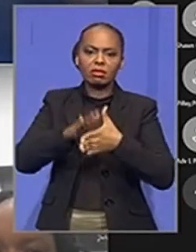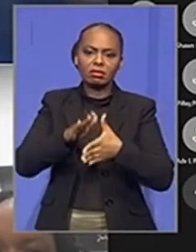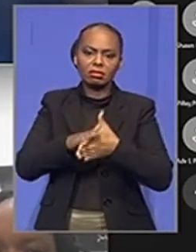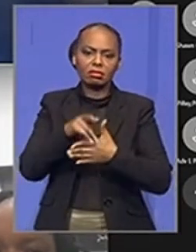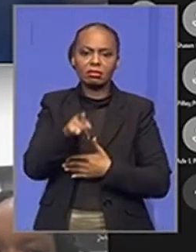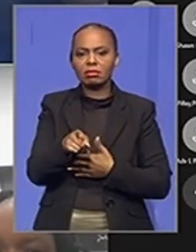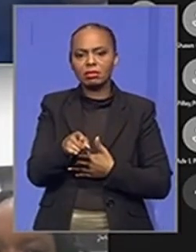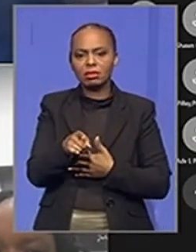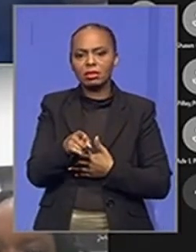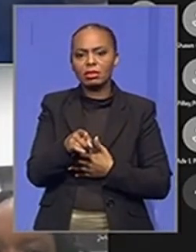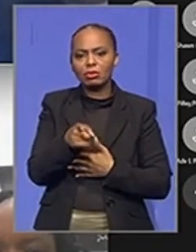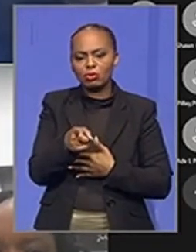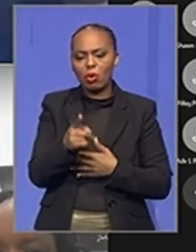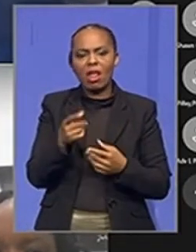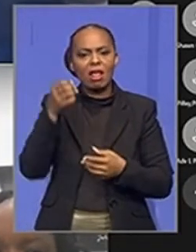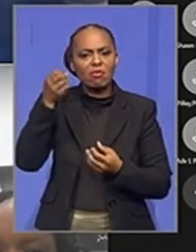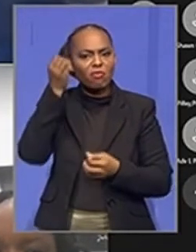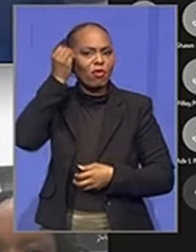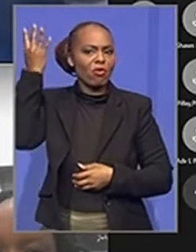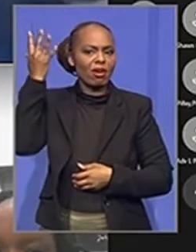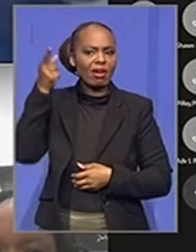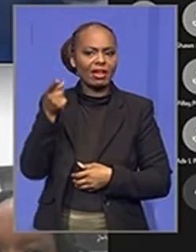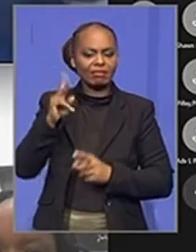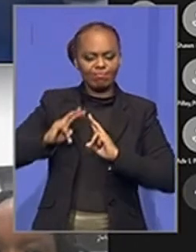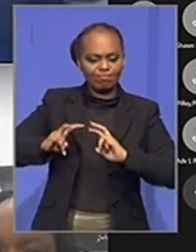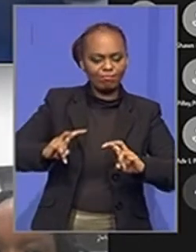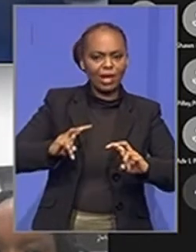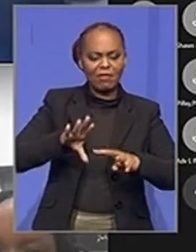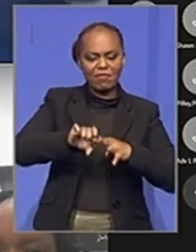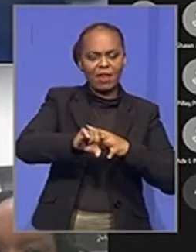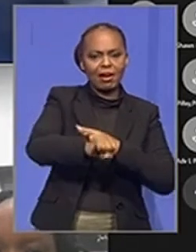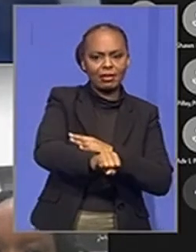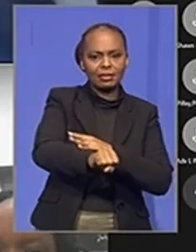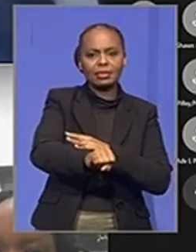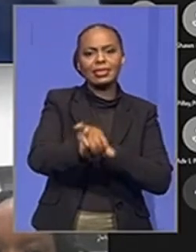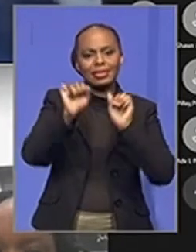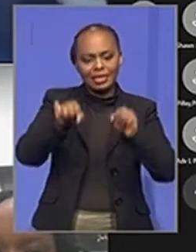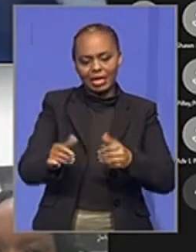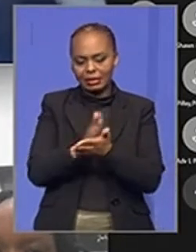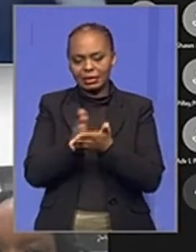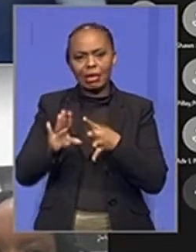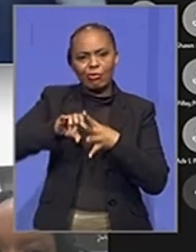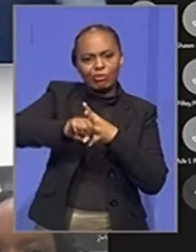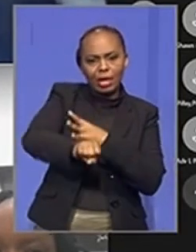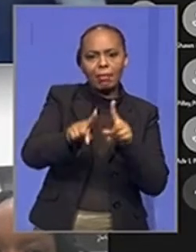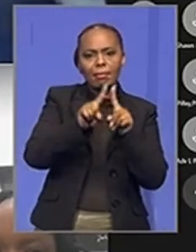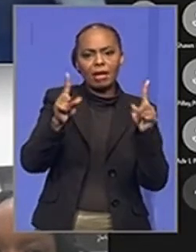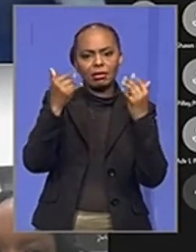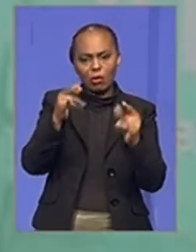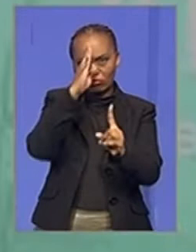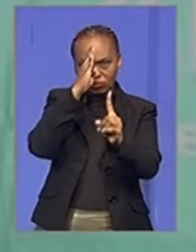these findings. Even though those findings were made in the context of arbitration, they are directly relevant to